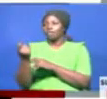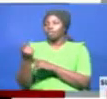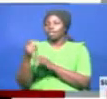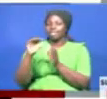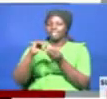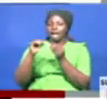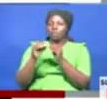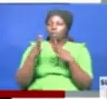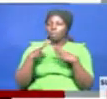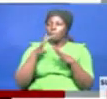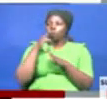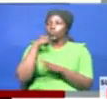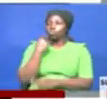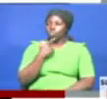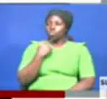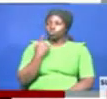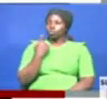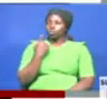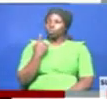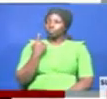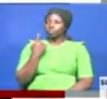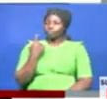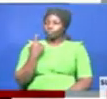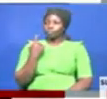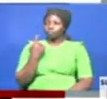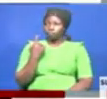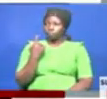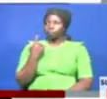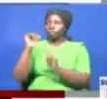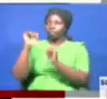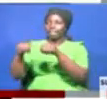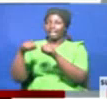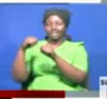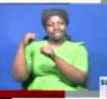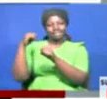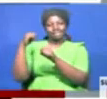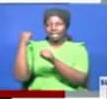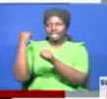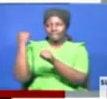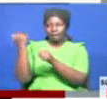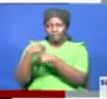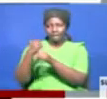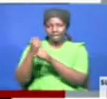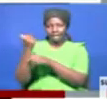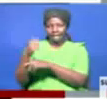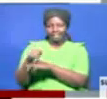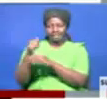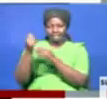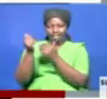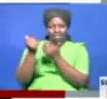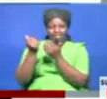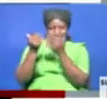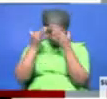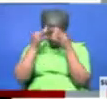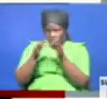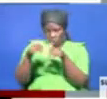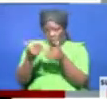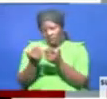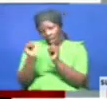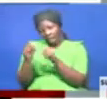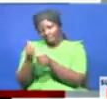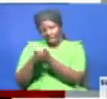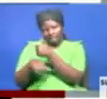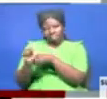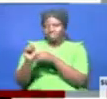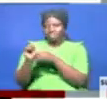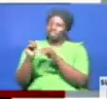people who can conduct any business. So that minimum is 3, and for